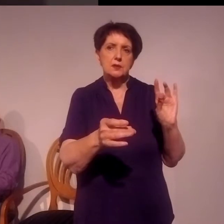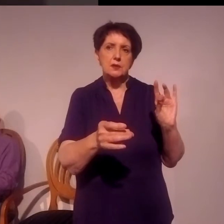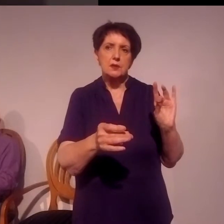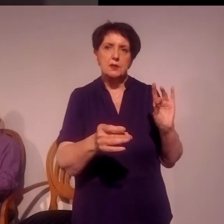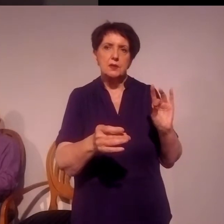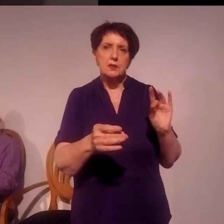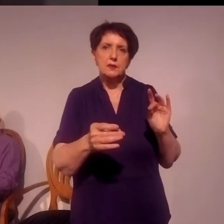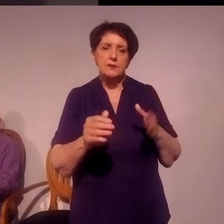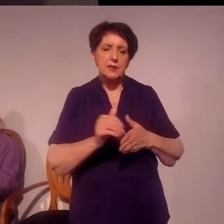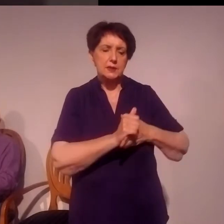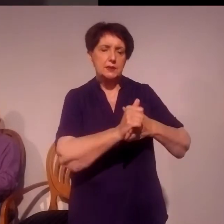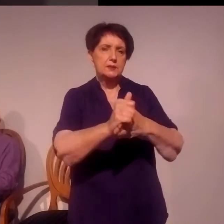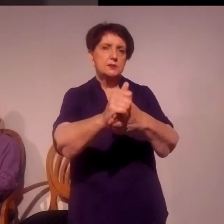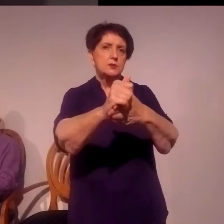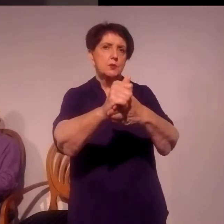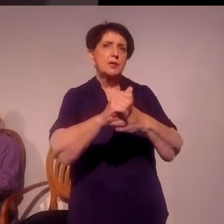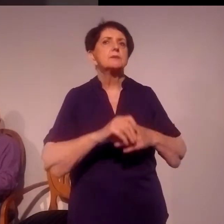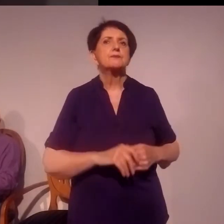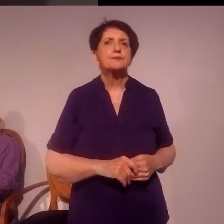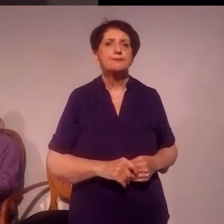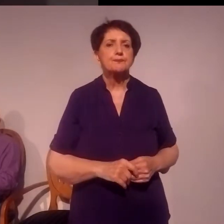that leads the way,